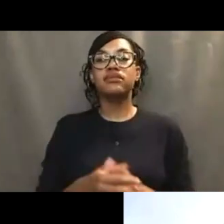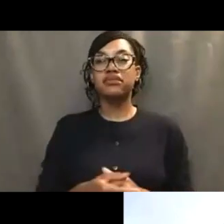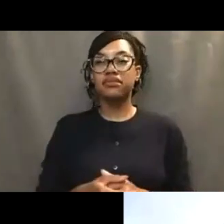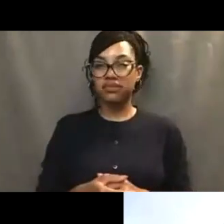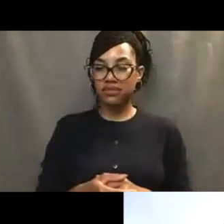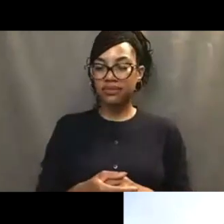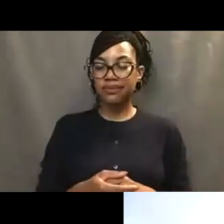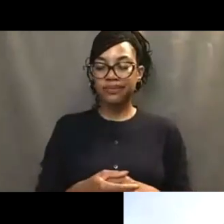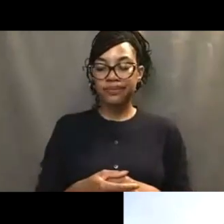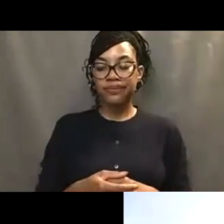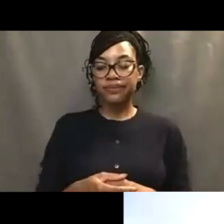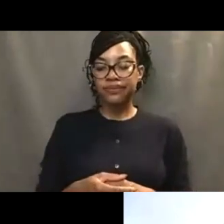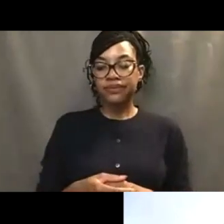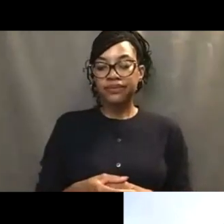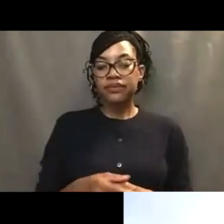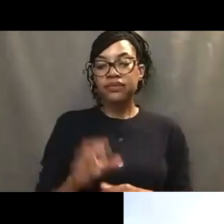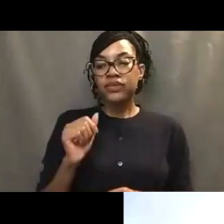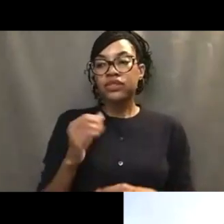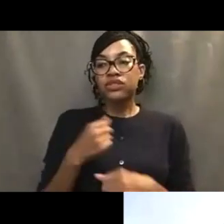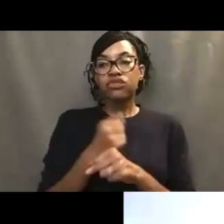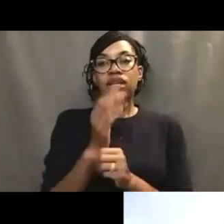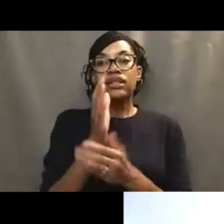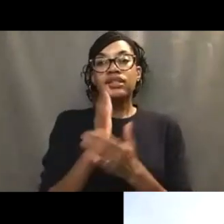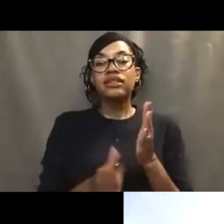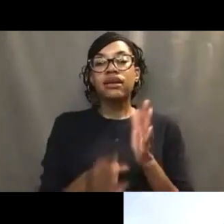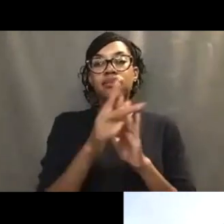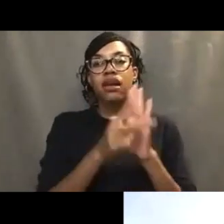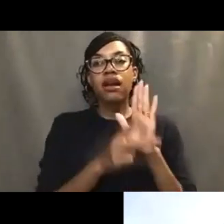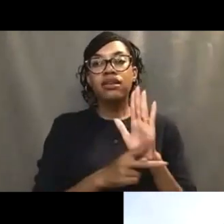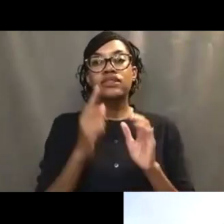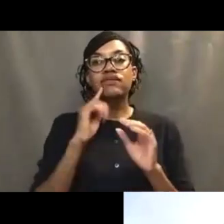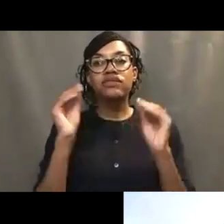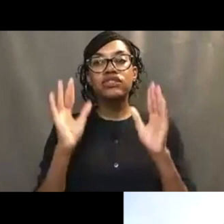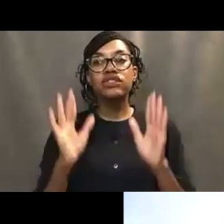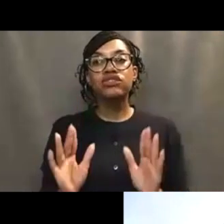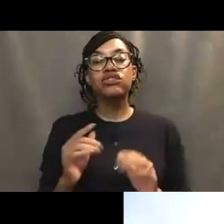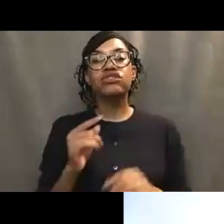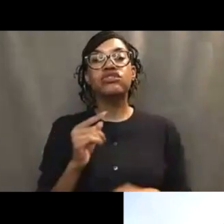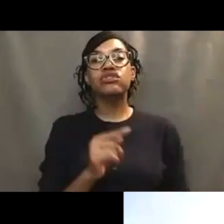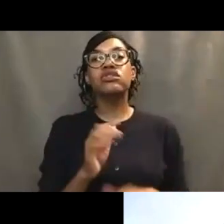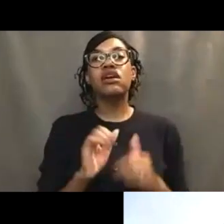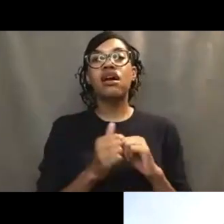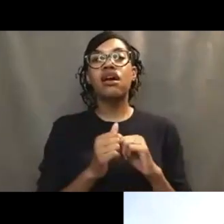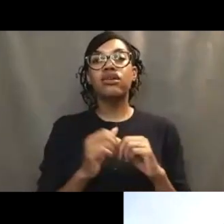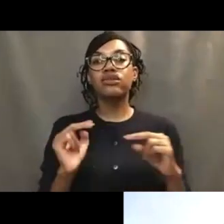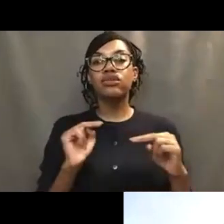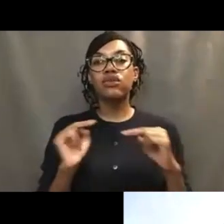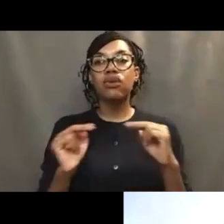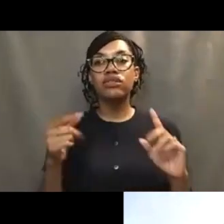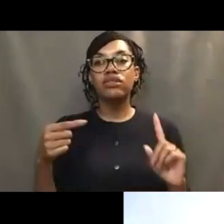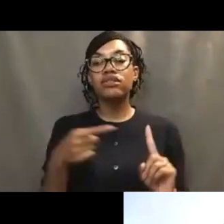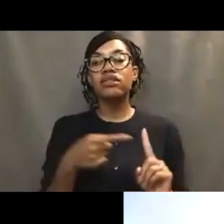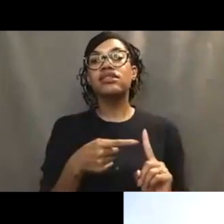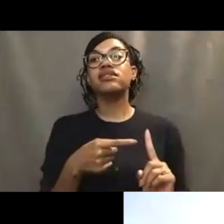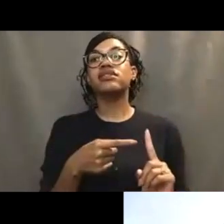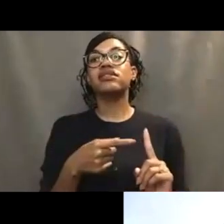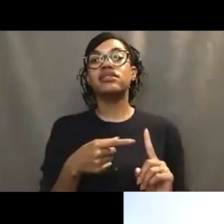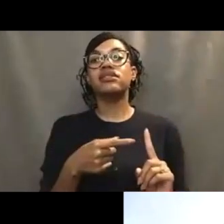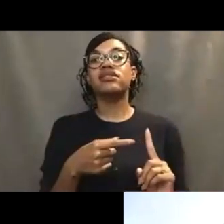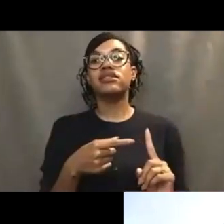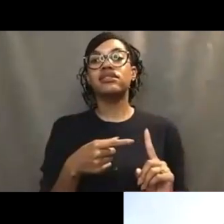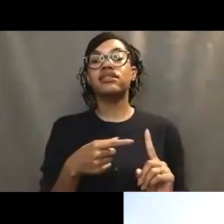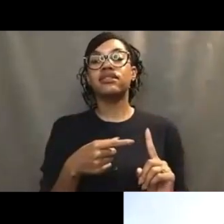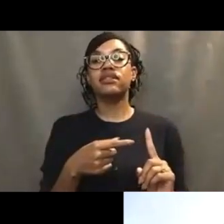So creating some guidance for teachers about how to negotiate this in a way that